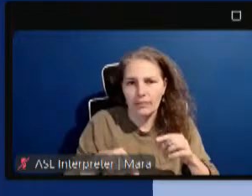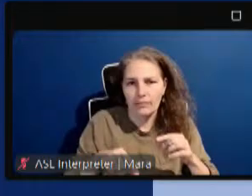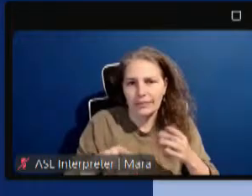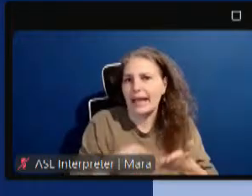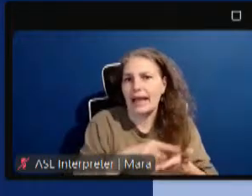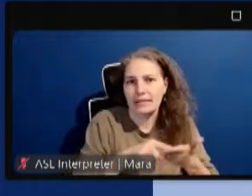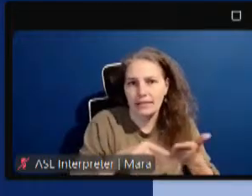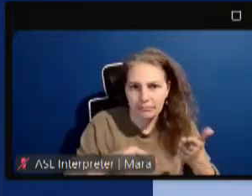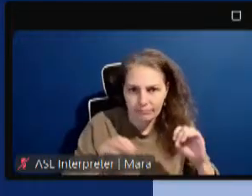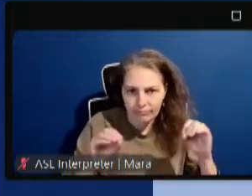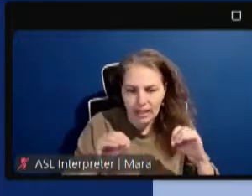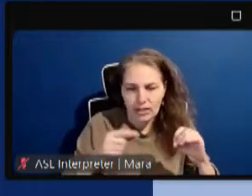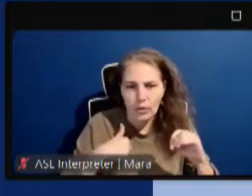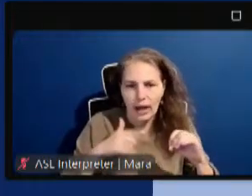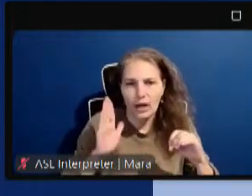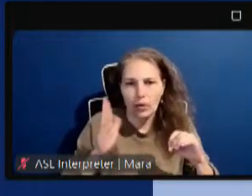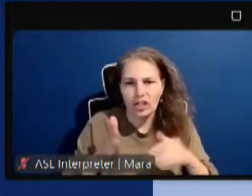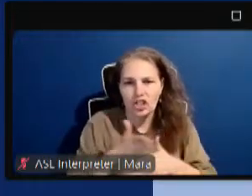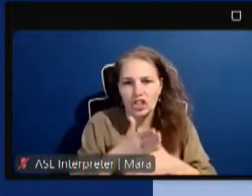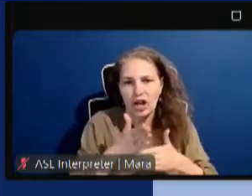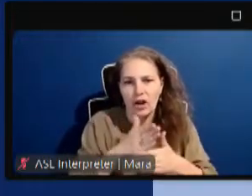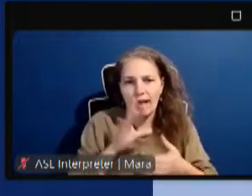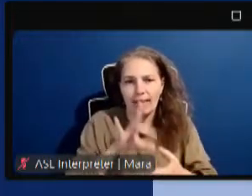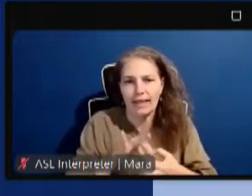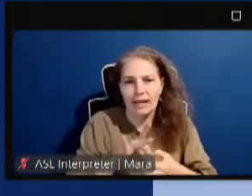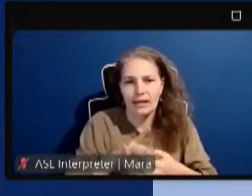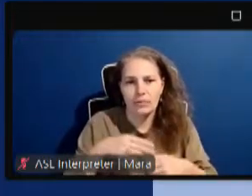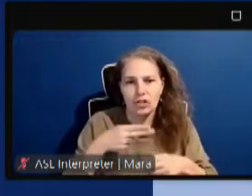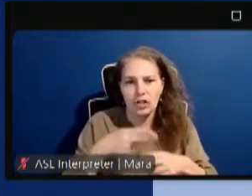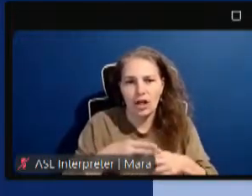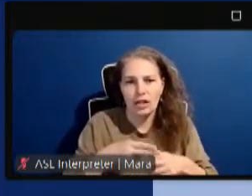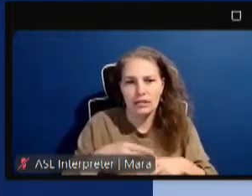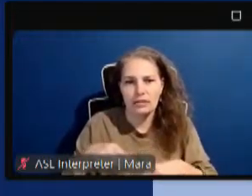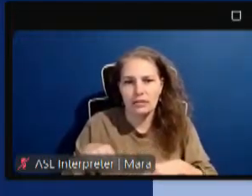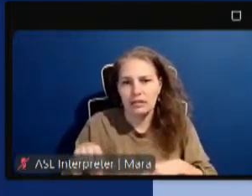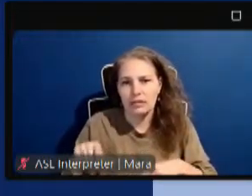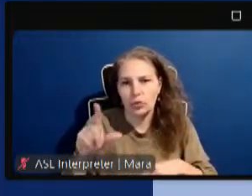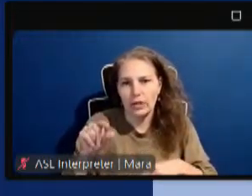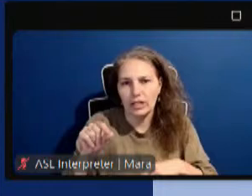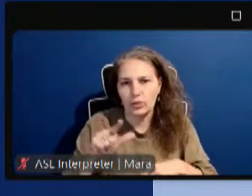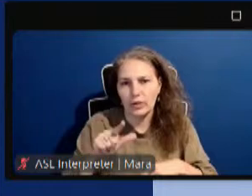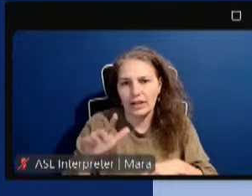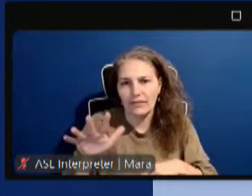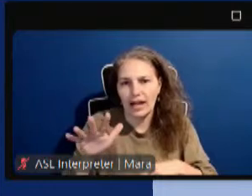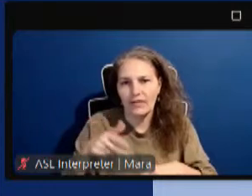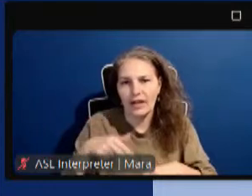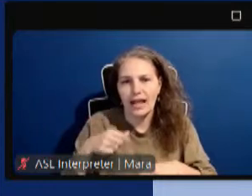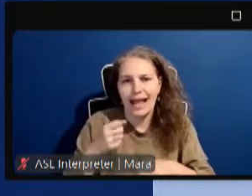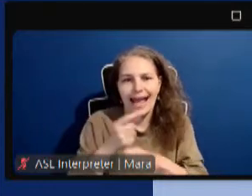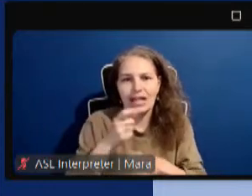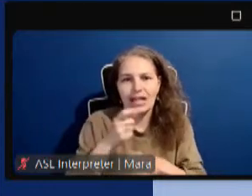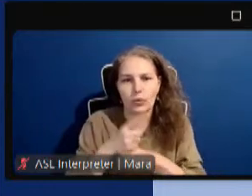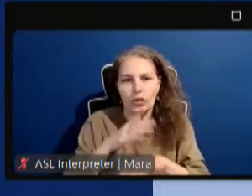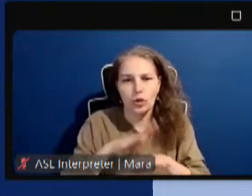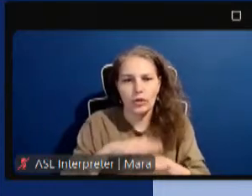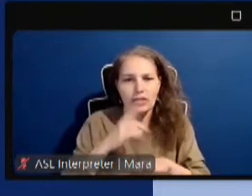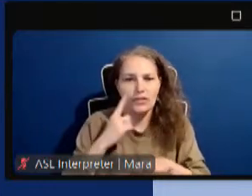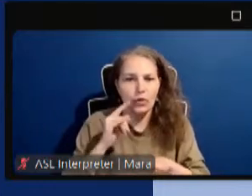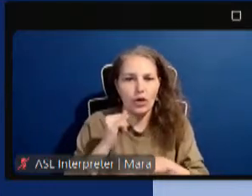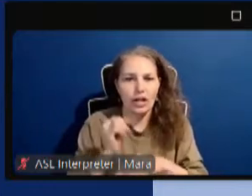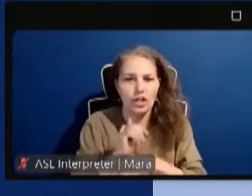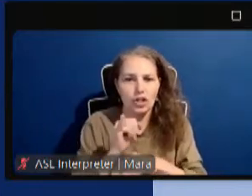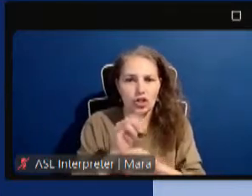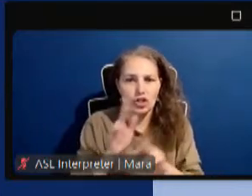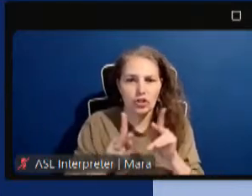called the 2025 annual notice to insurers that we send out every year. And this is something actually